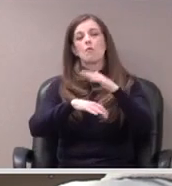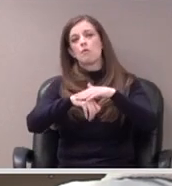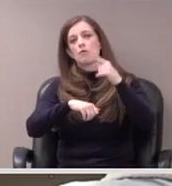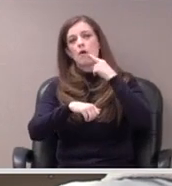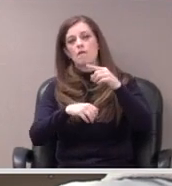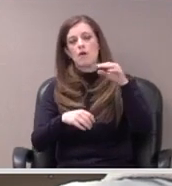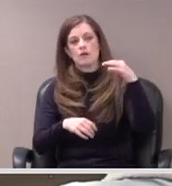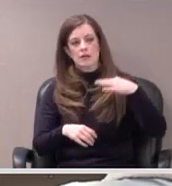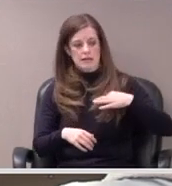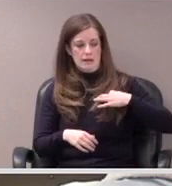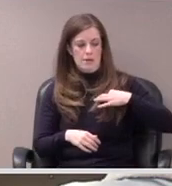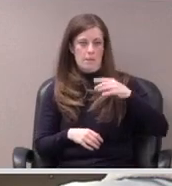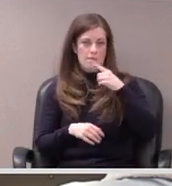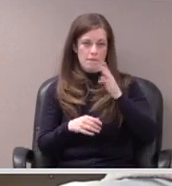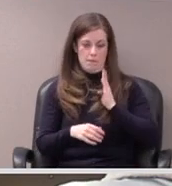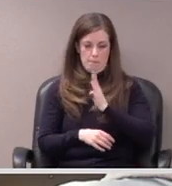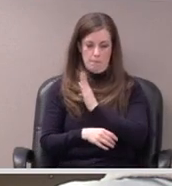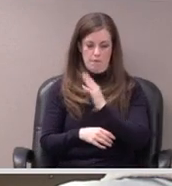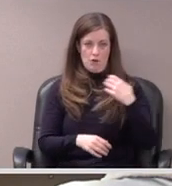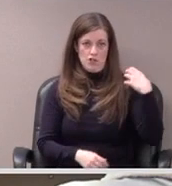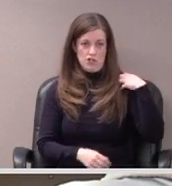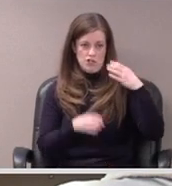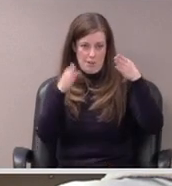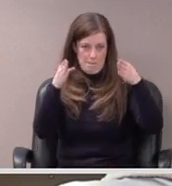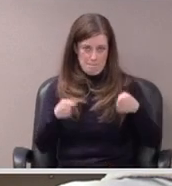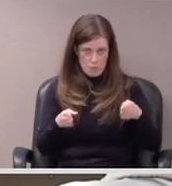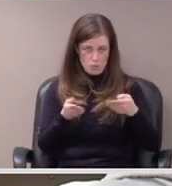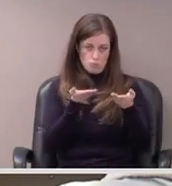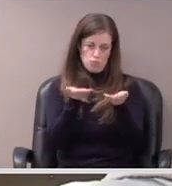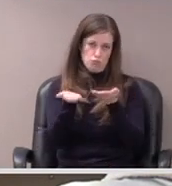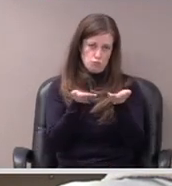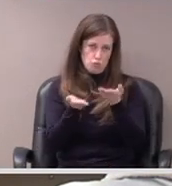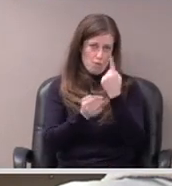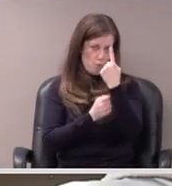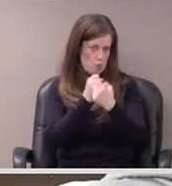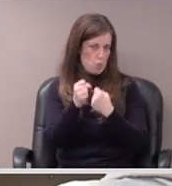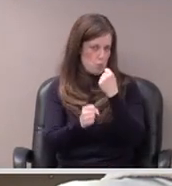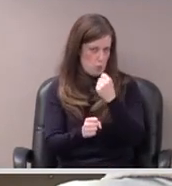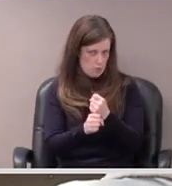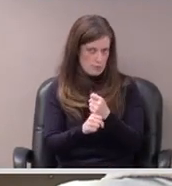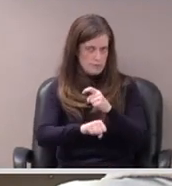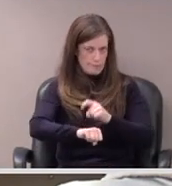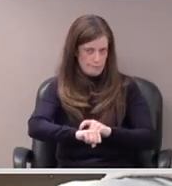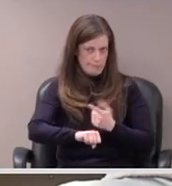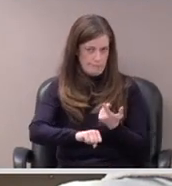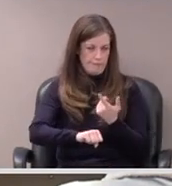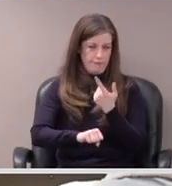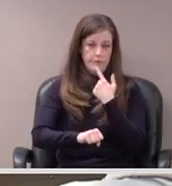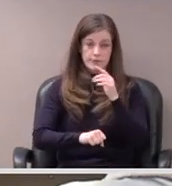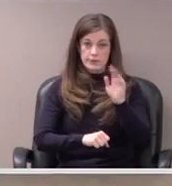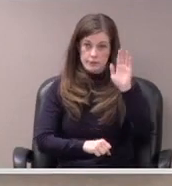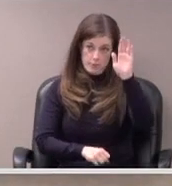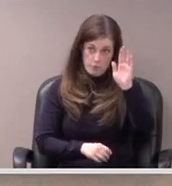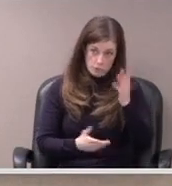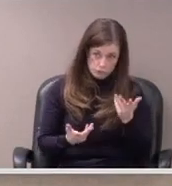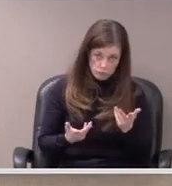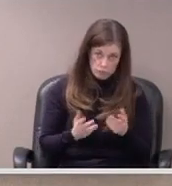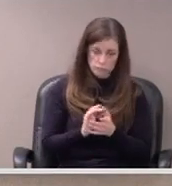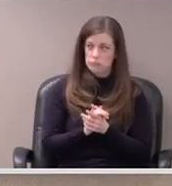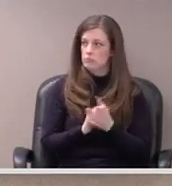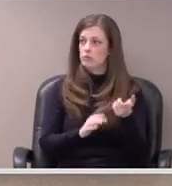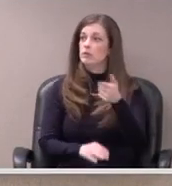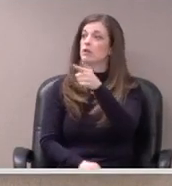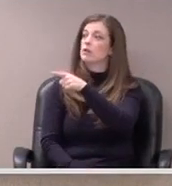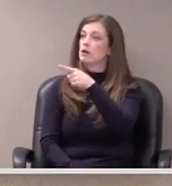nominations from the board for chairperson to serve a one-year term. Is there a motion? Board